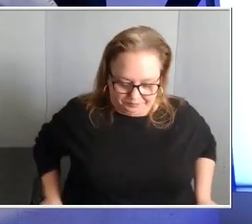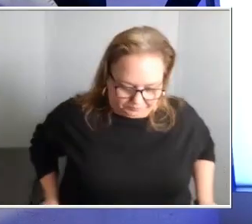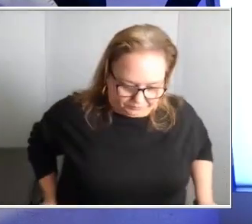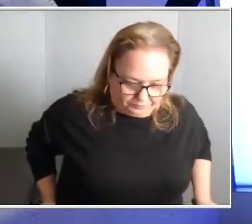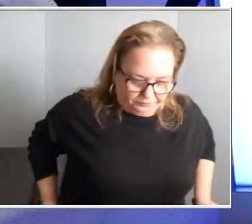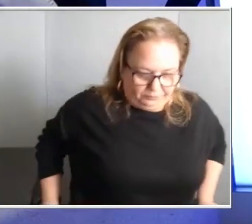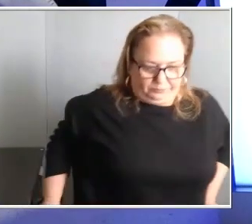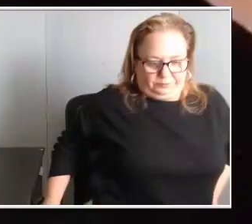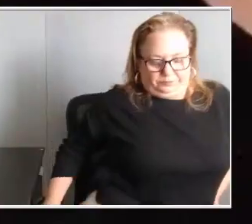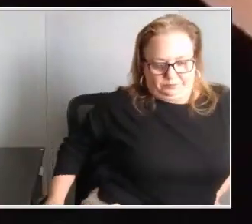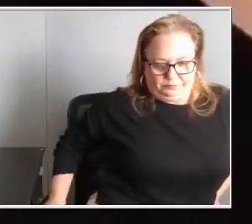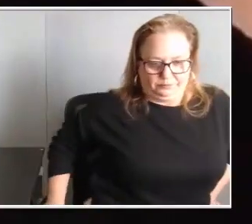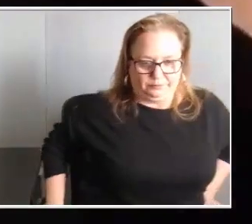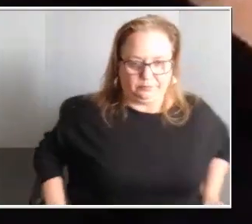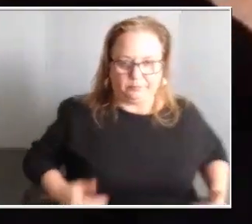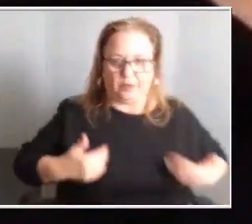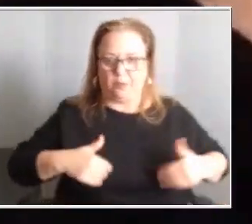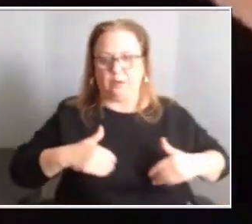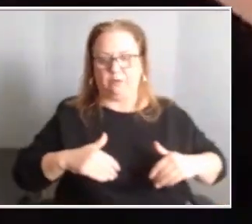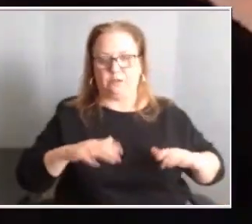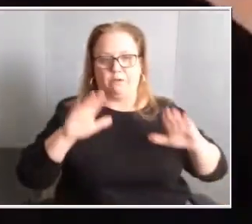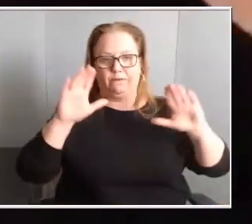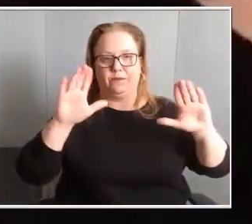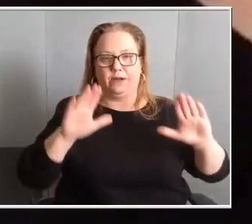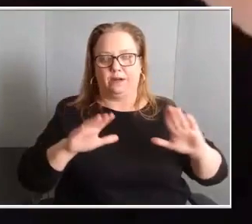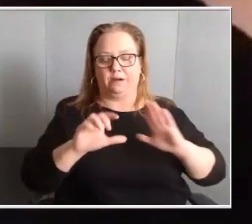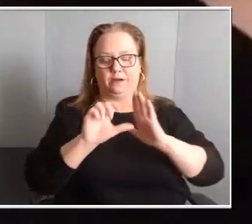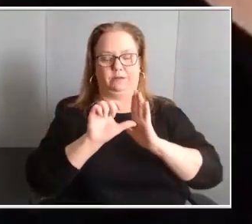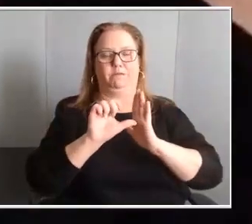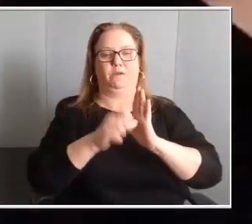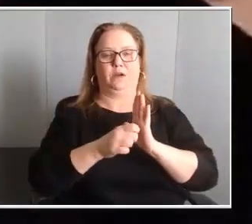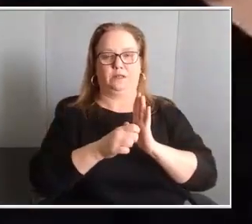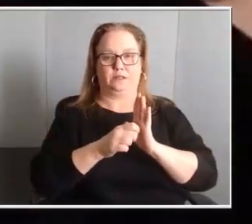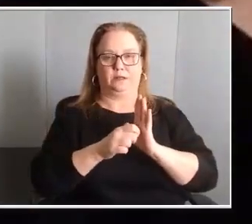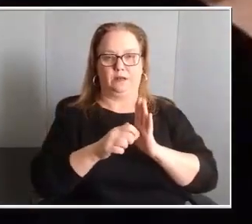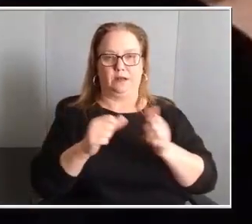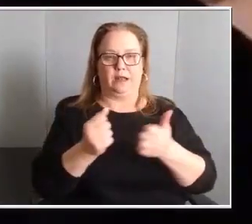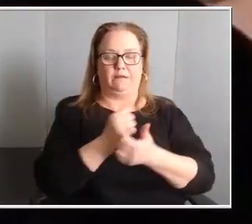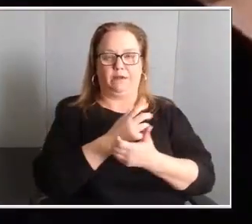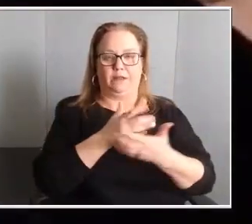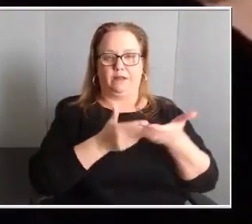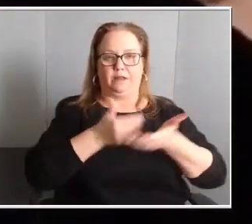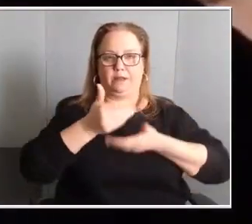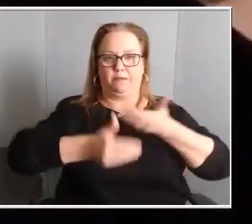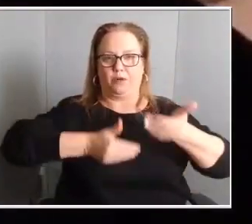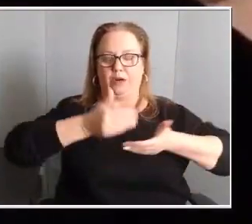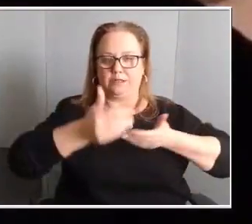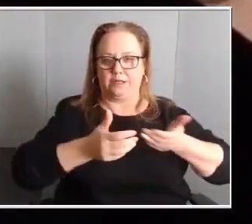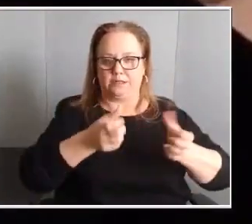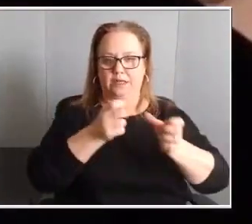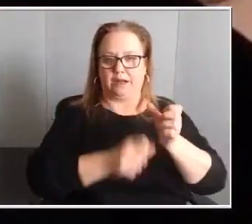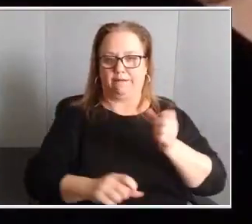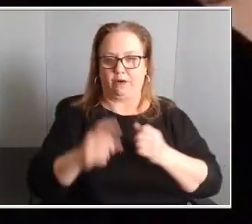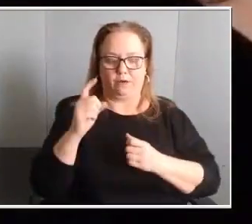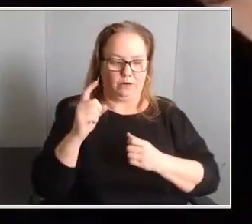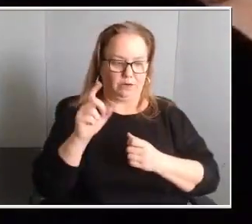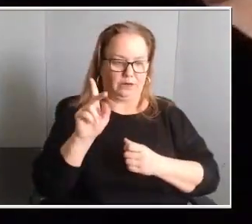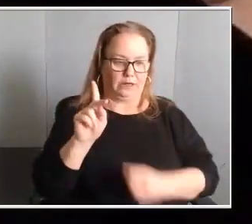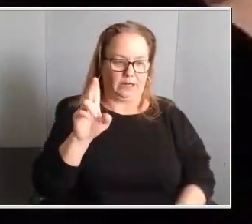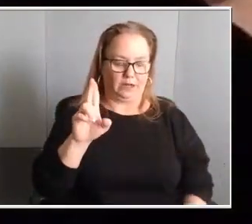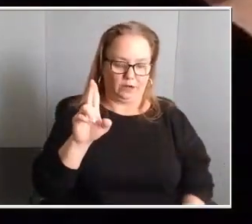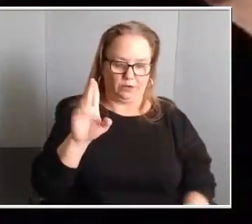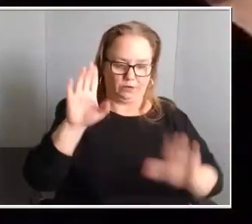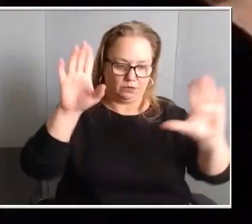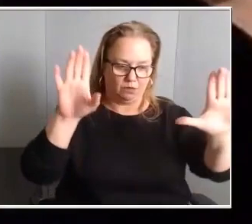We were just completely impressed with everything about the whole process. Everybody at KU